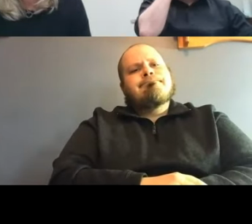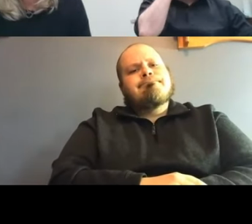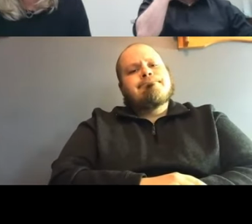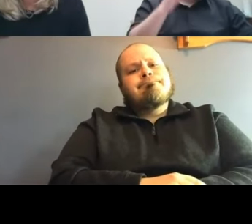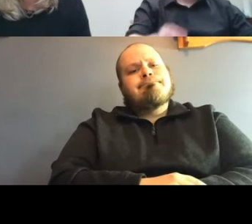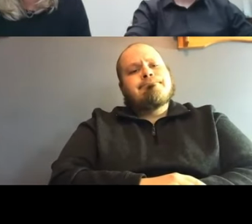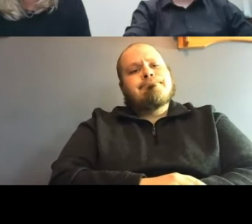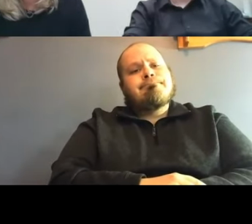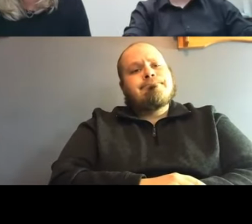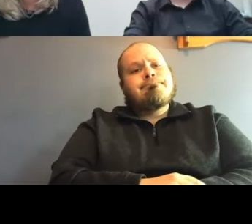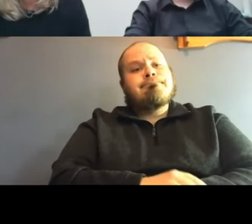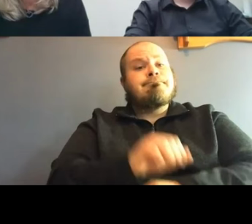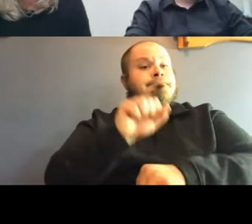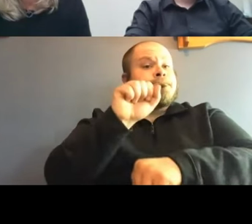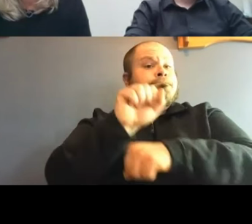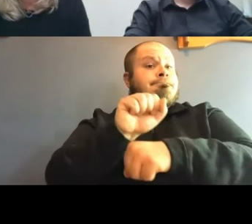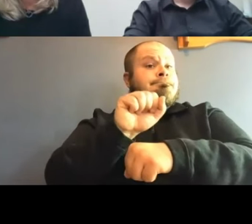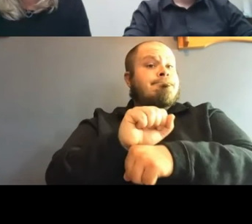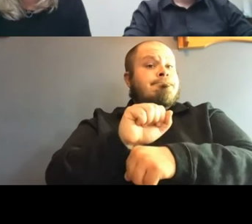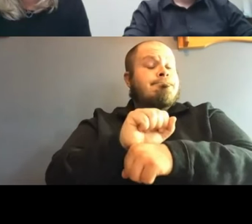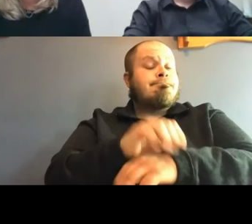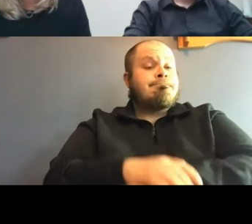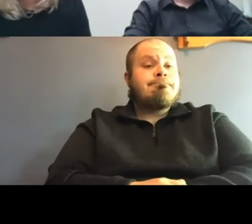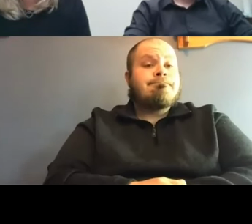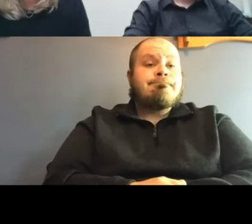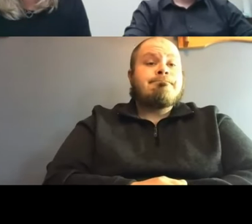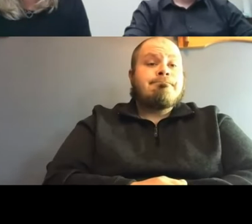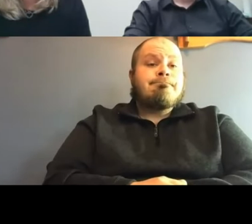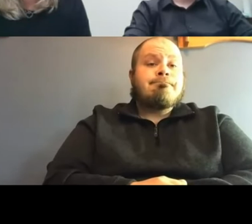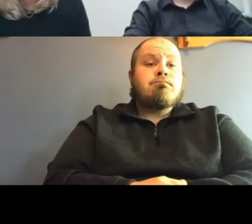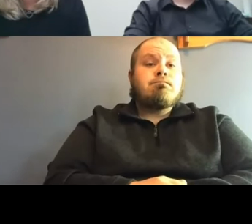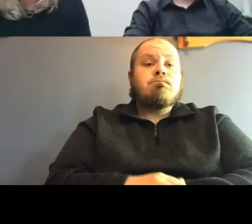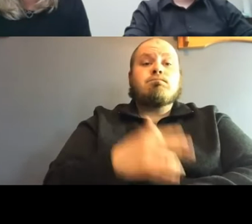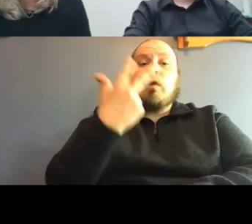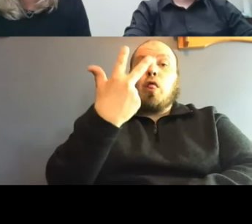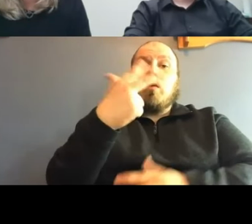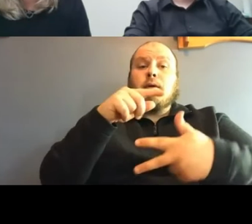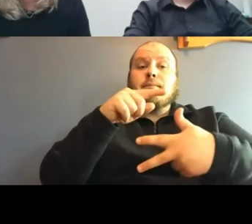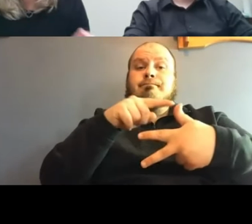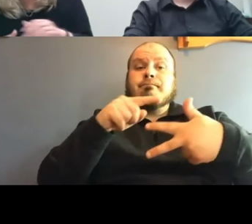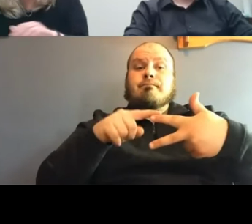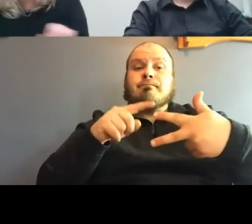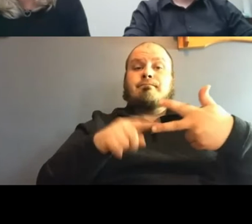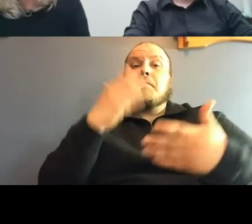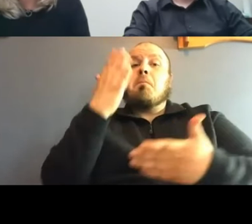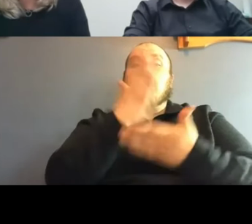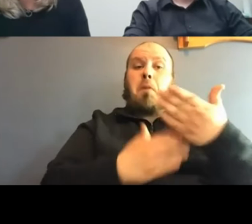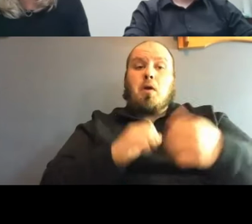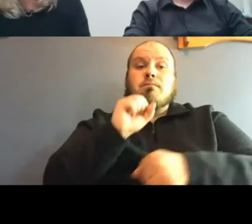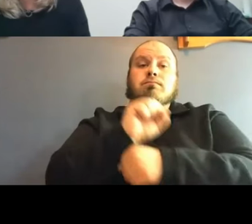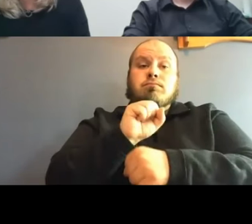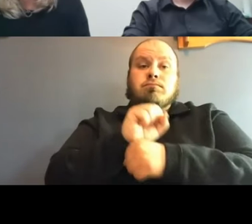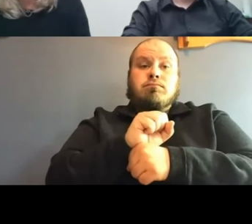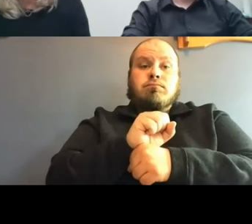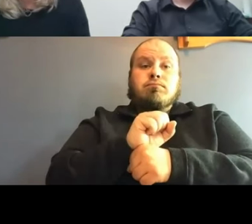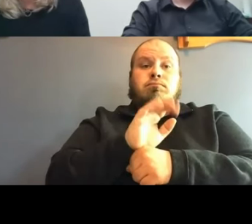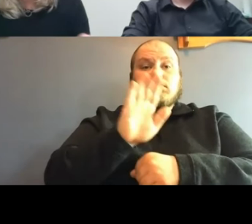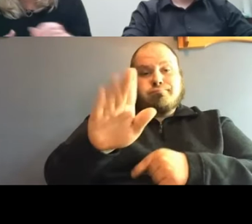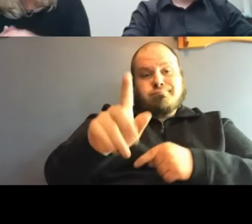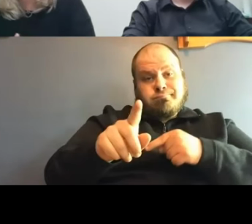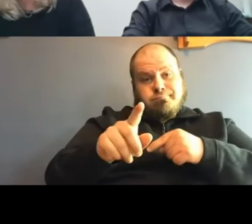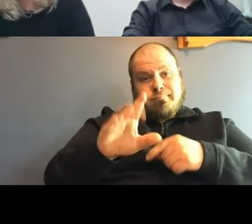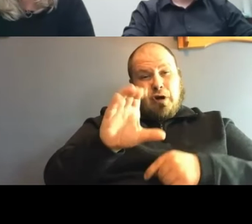So employment. There's 3 parts to employment. There's career planning,